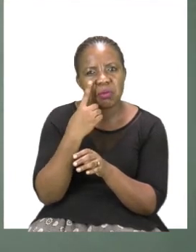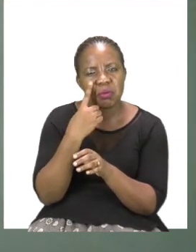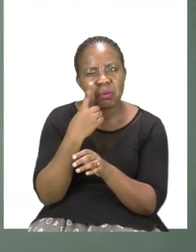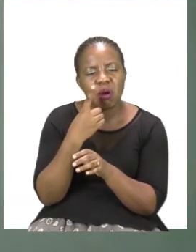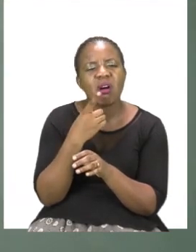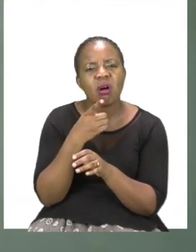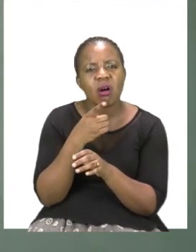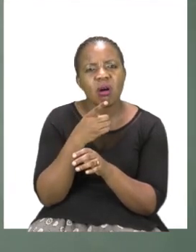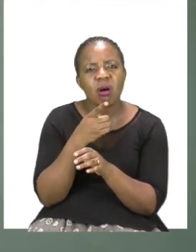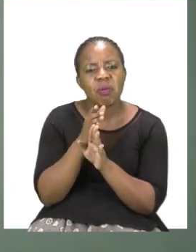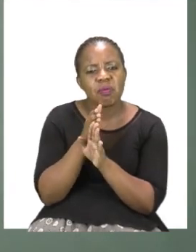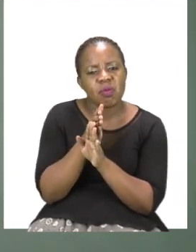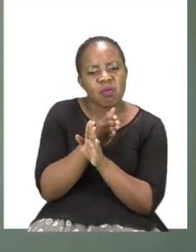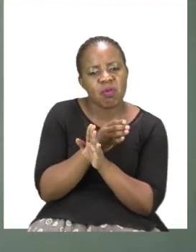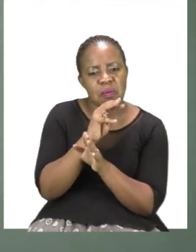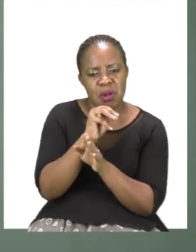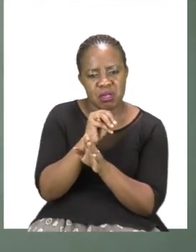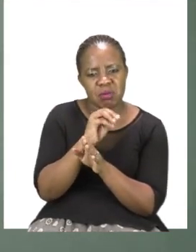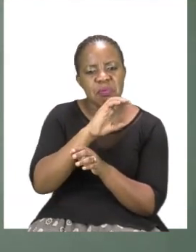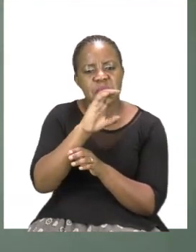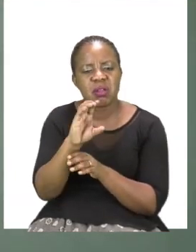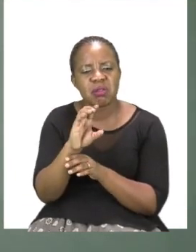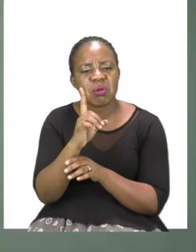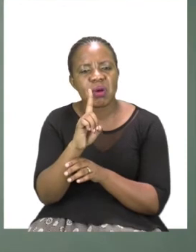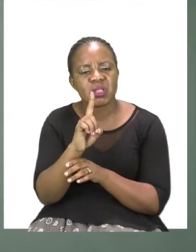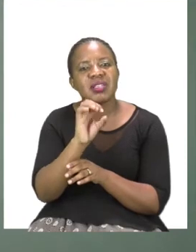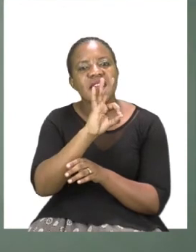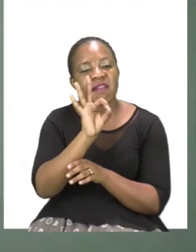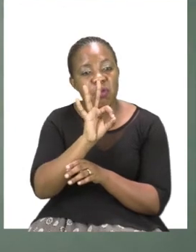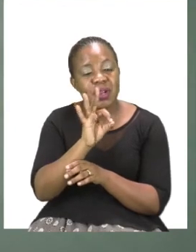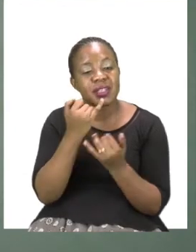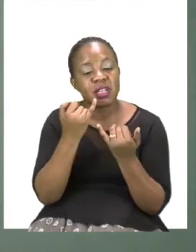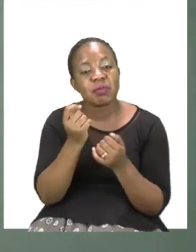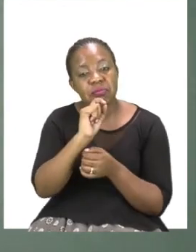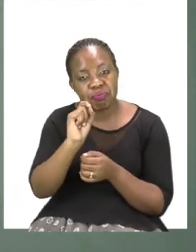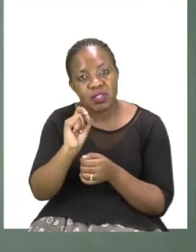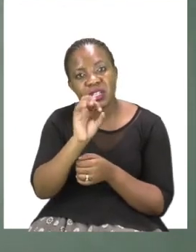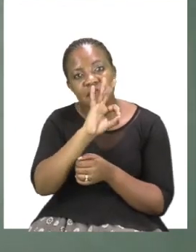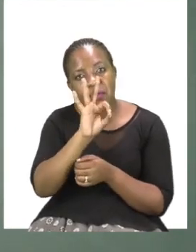is February. I'd like you to please write February.